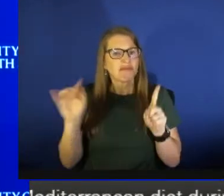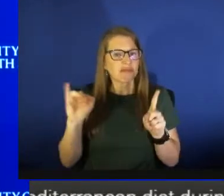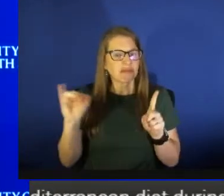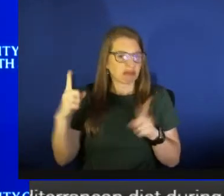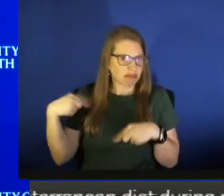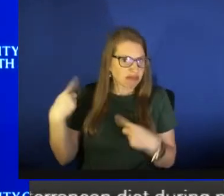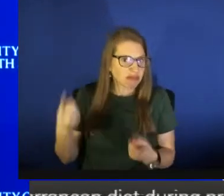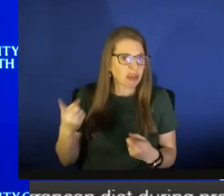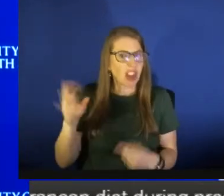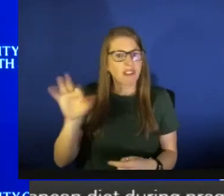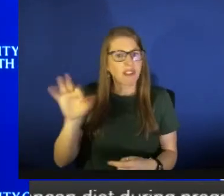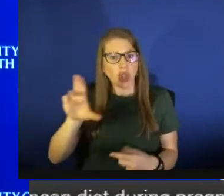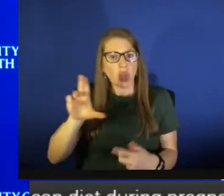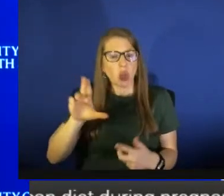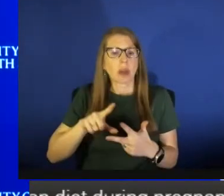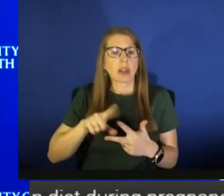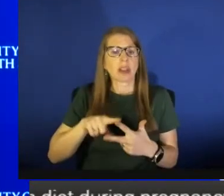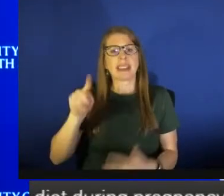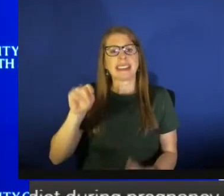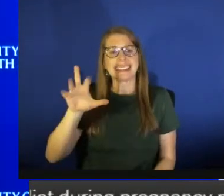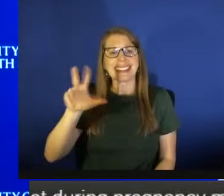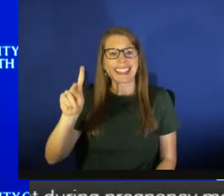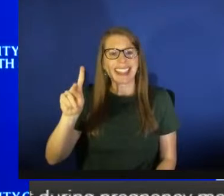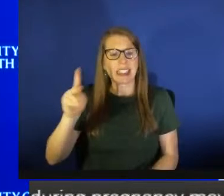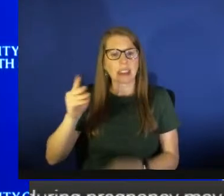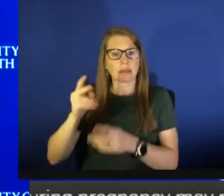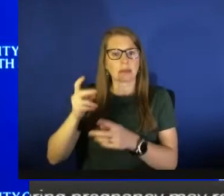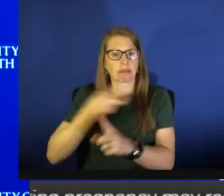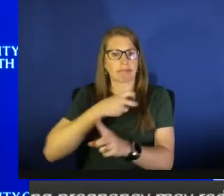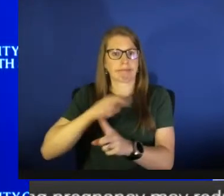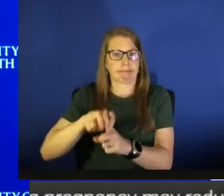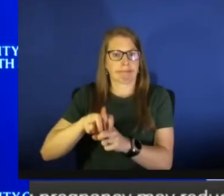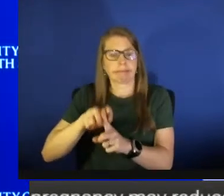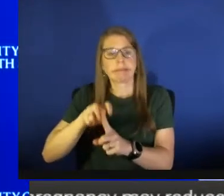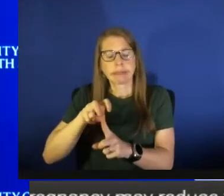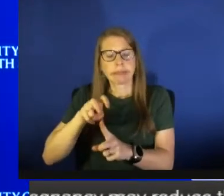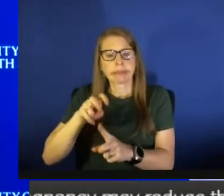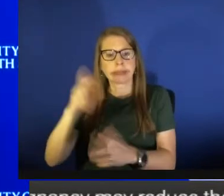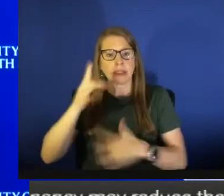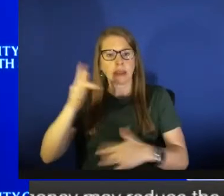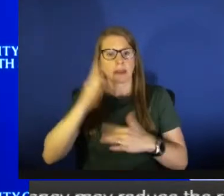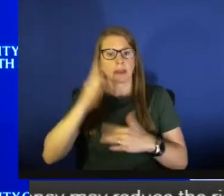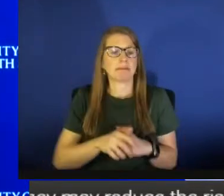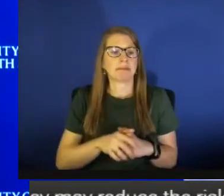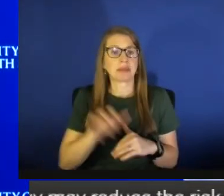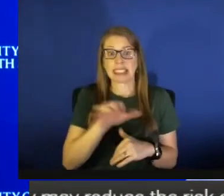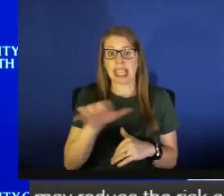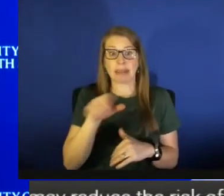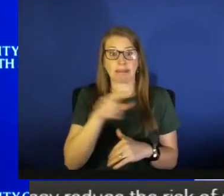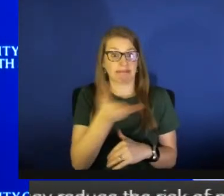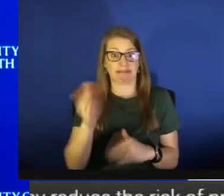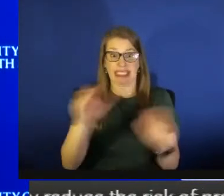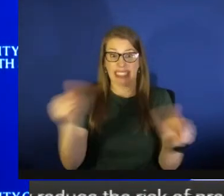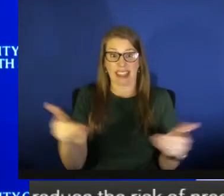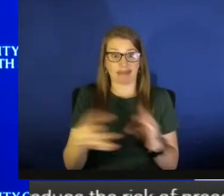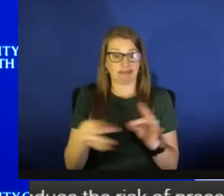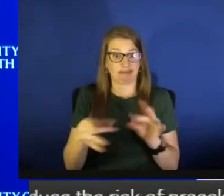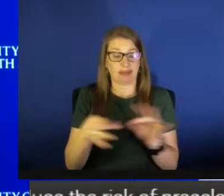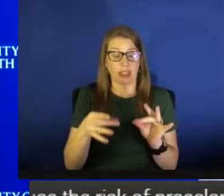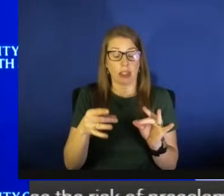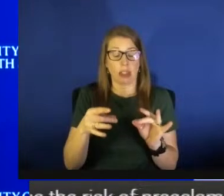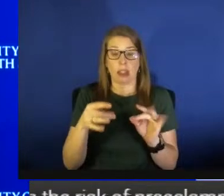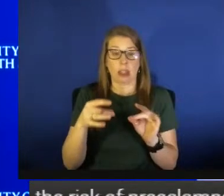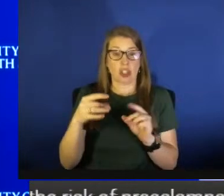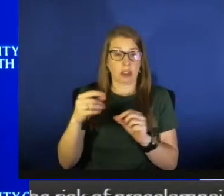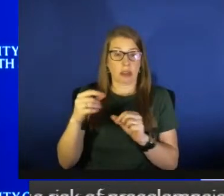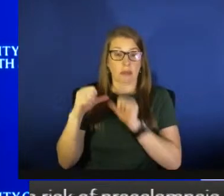influenza, tick-borne illness. And then it really just became, like we've heard from our guests, just this huge snowball that continued